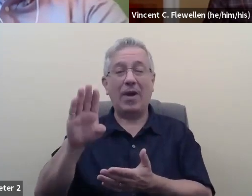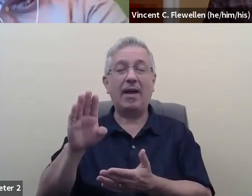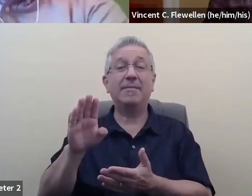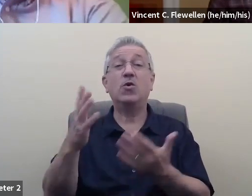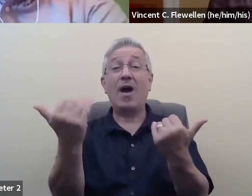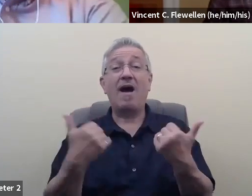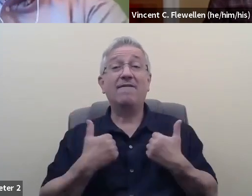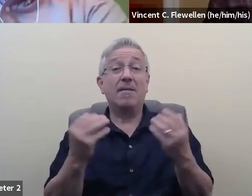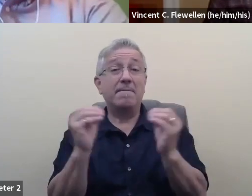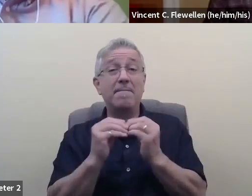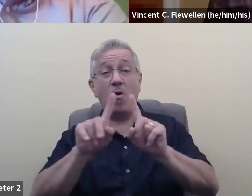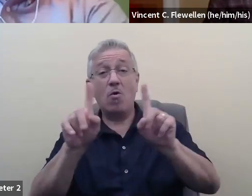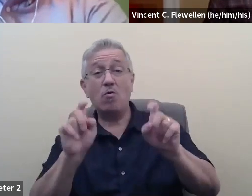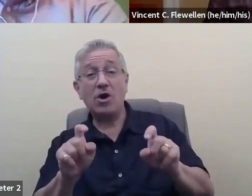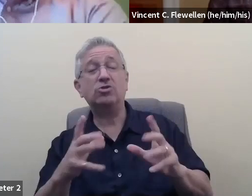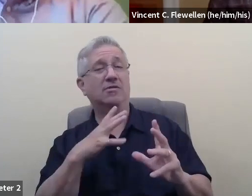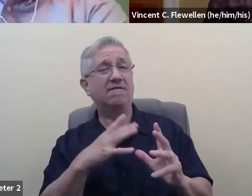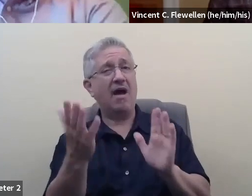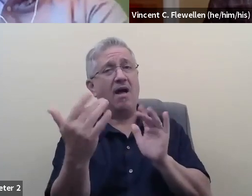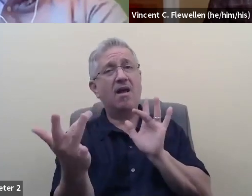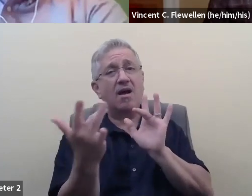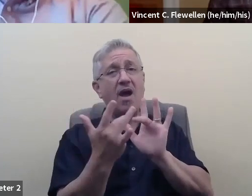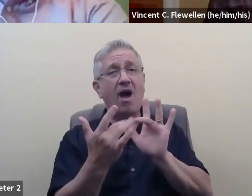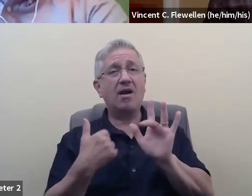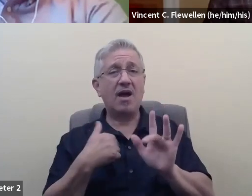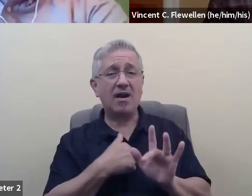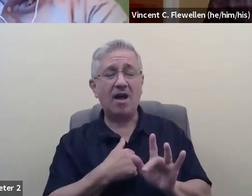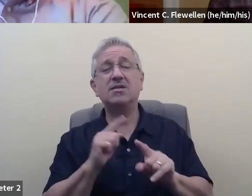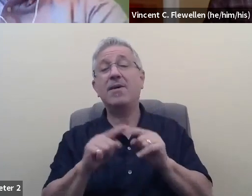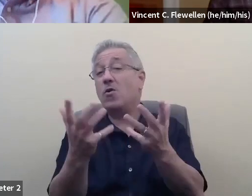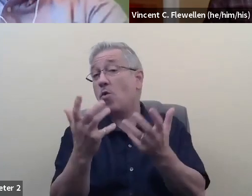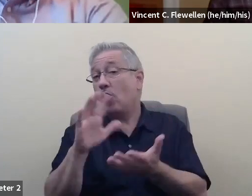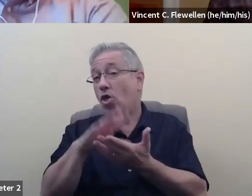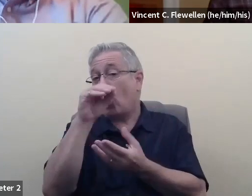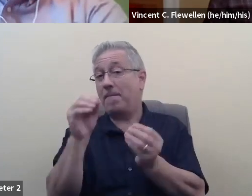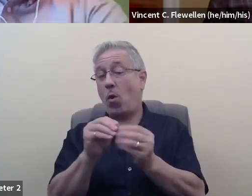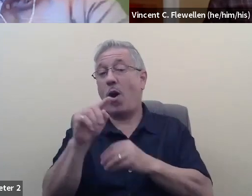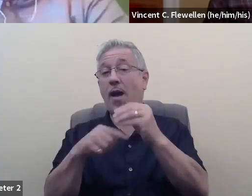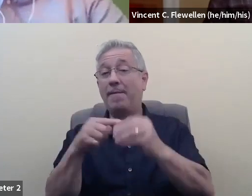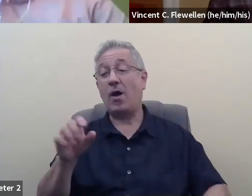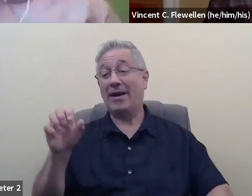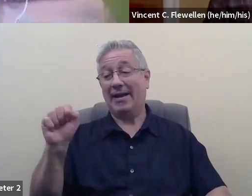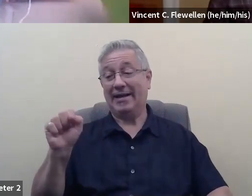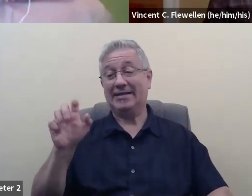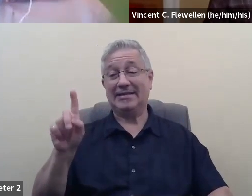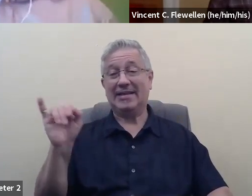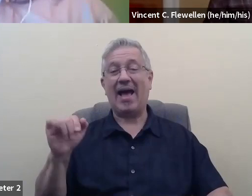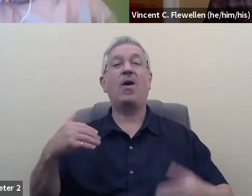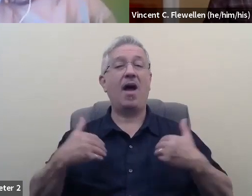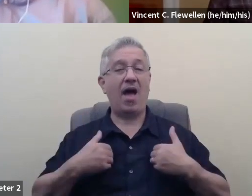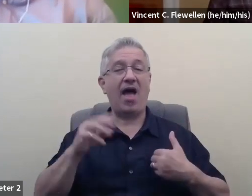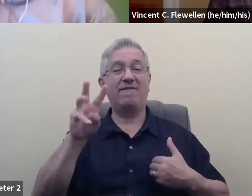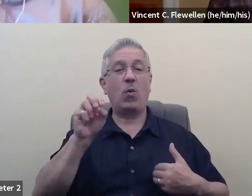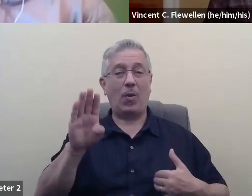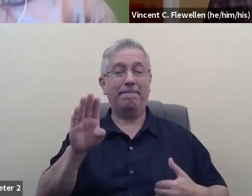We are, like I said, if you'd like to learn more about Starkloff Disability Institute, you can visit us at our website,